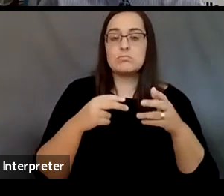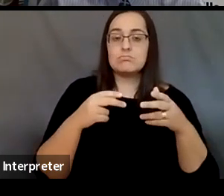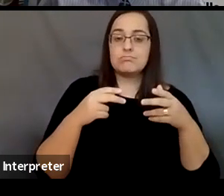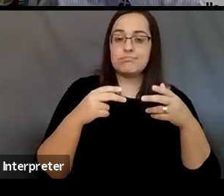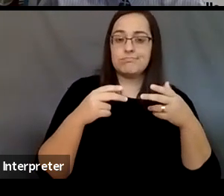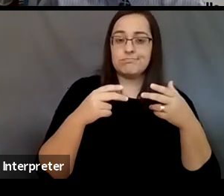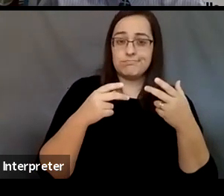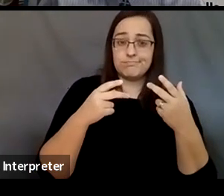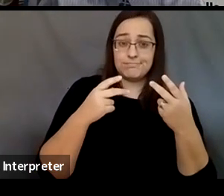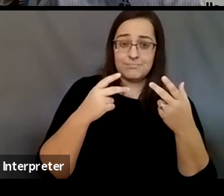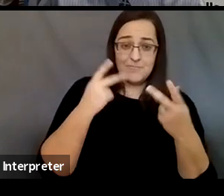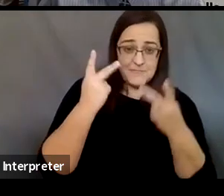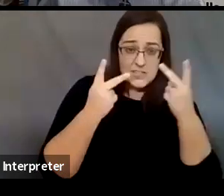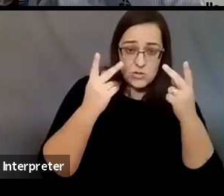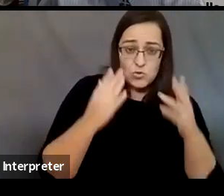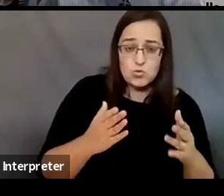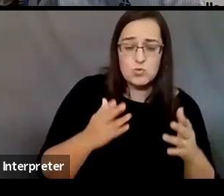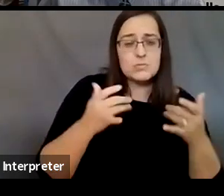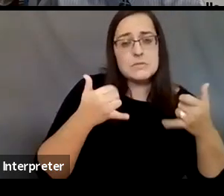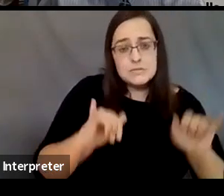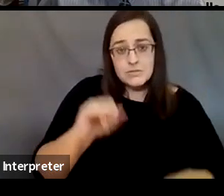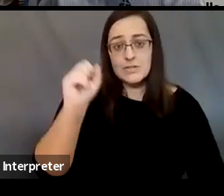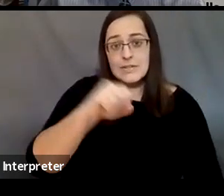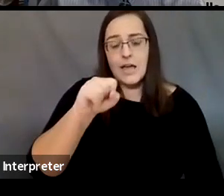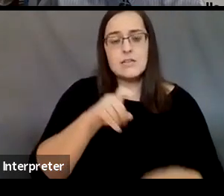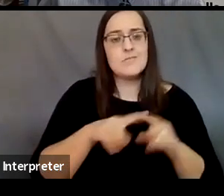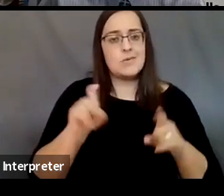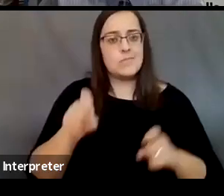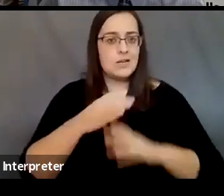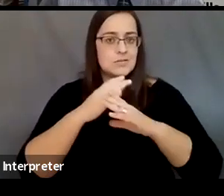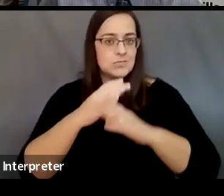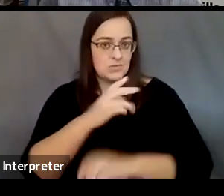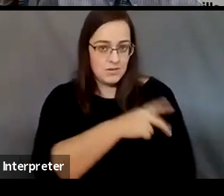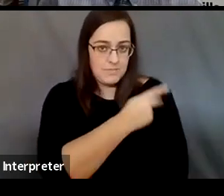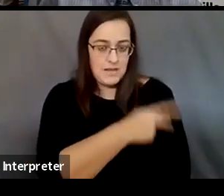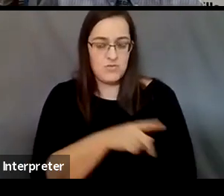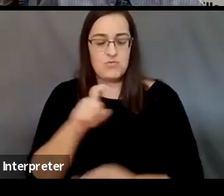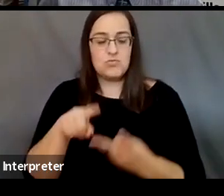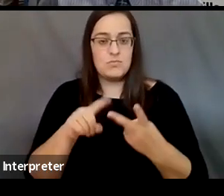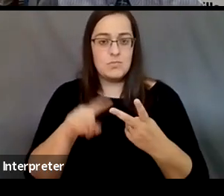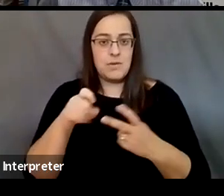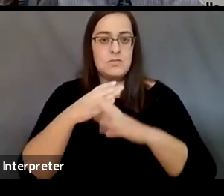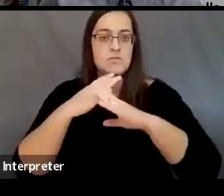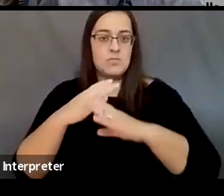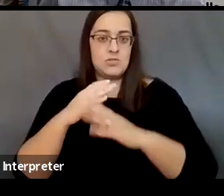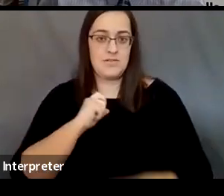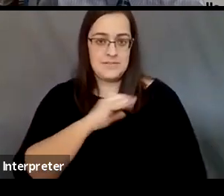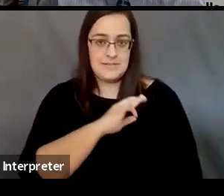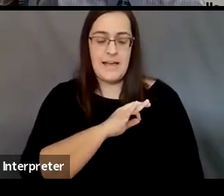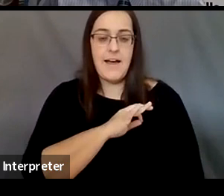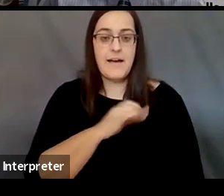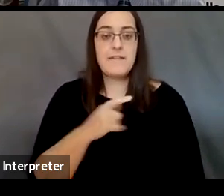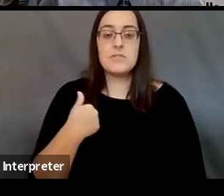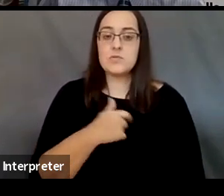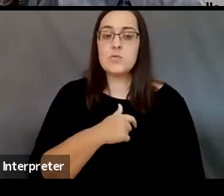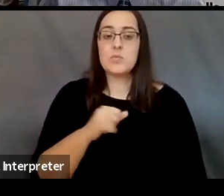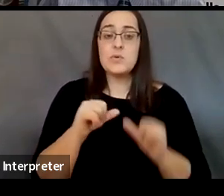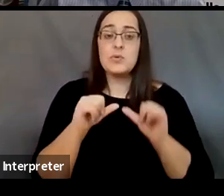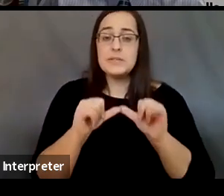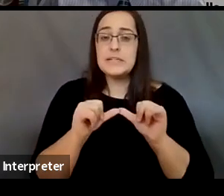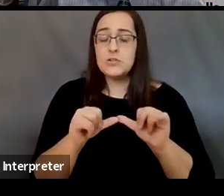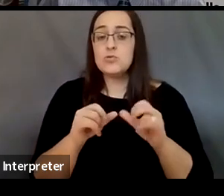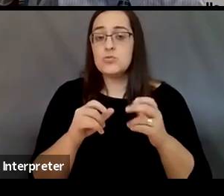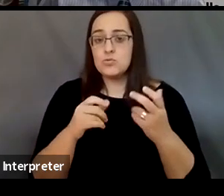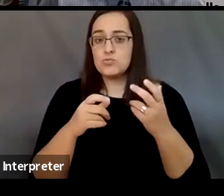as able, but also protects our patients, our staff, and others. And therefore, we'll continue to implement